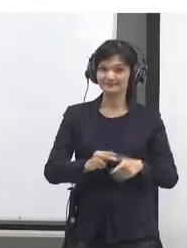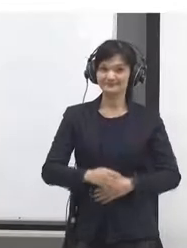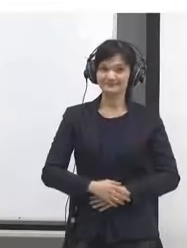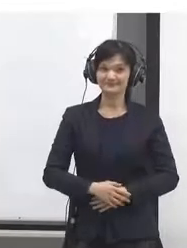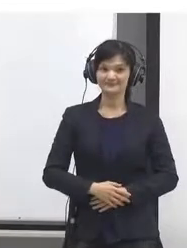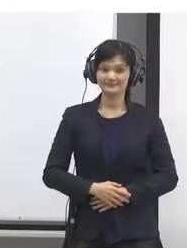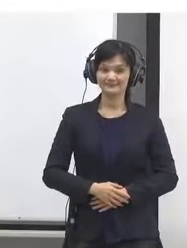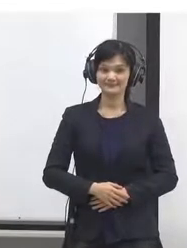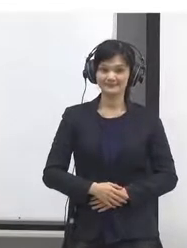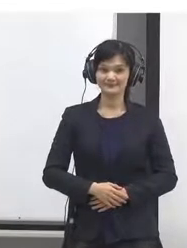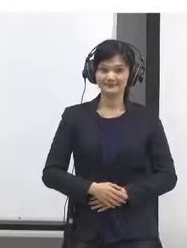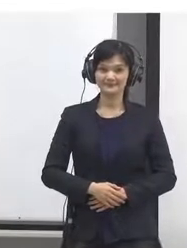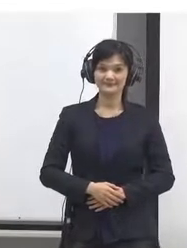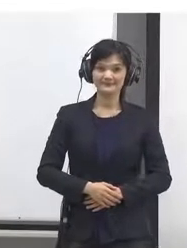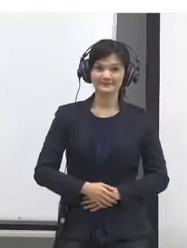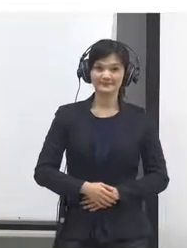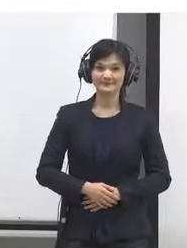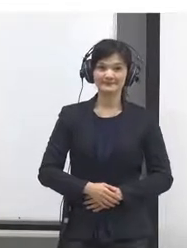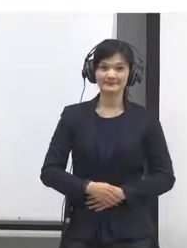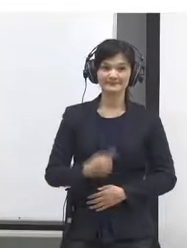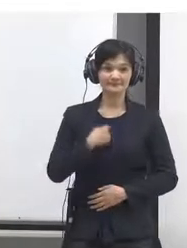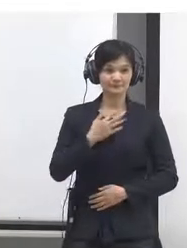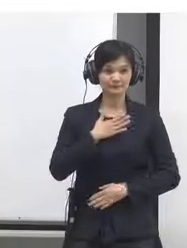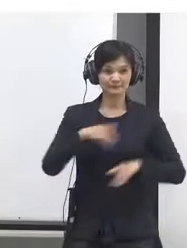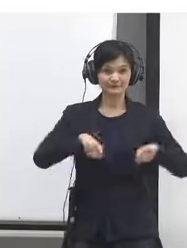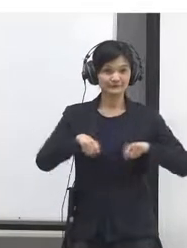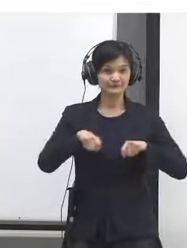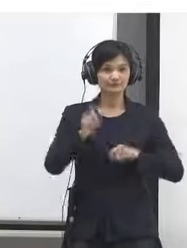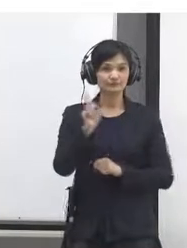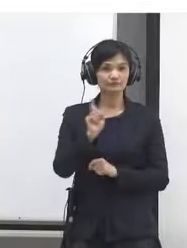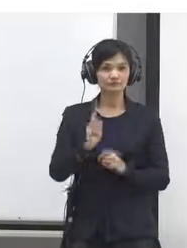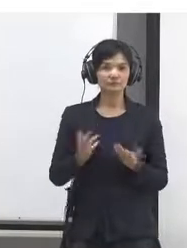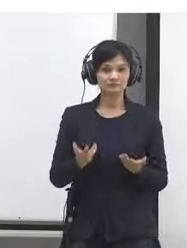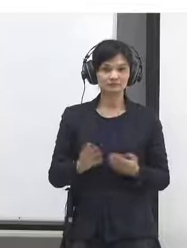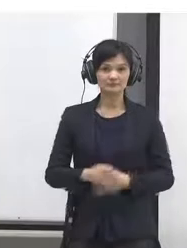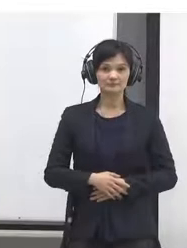my project for the Code for Japan.